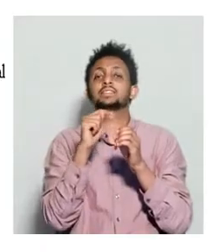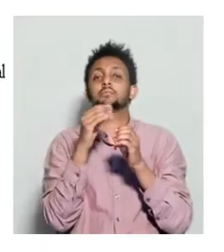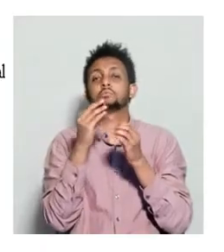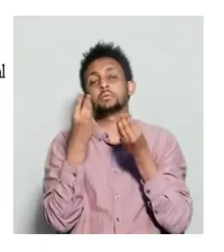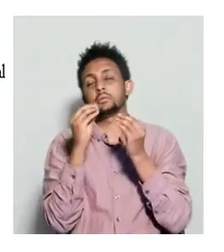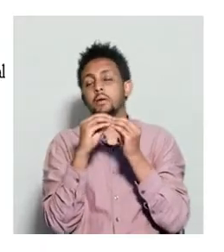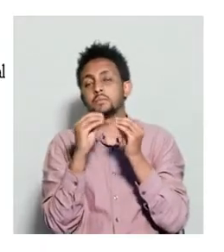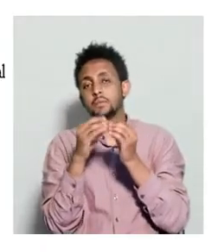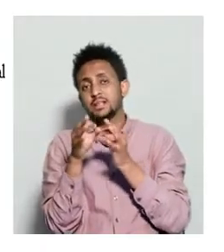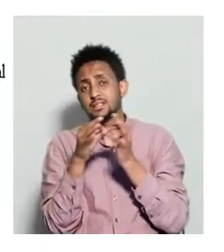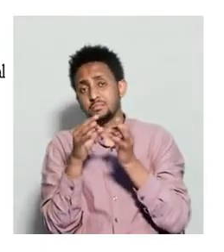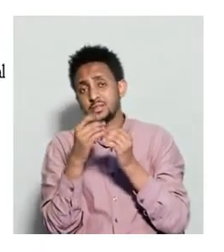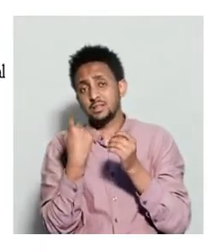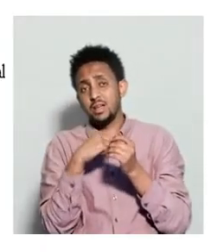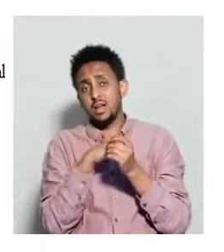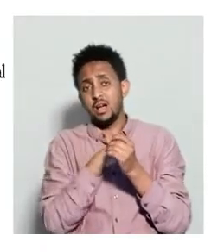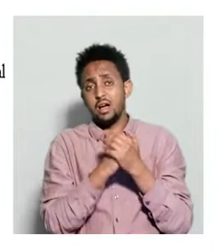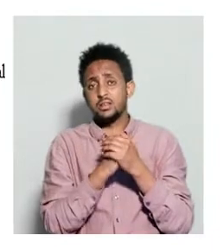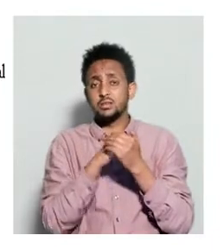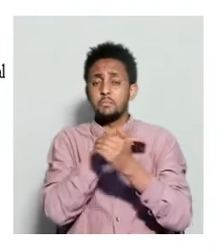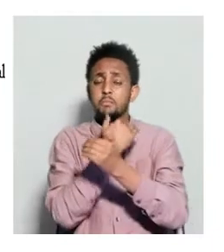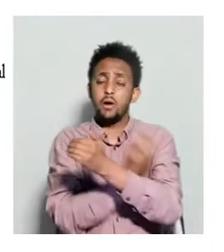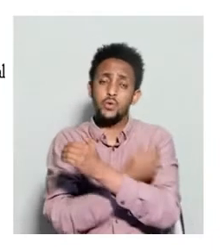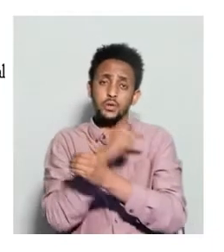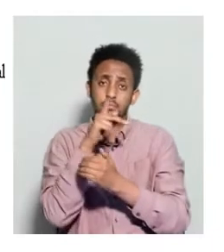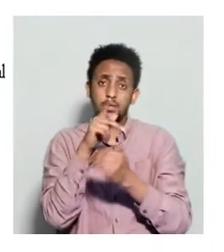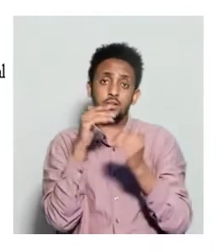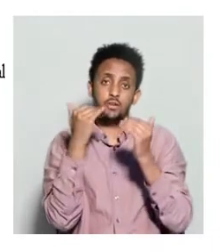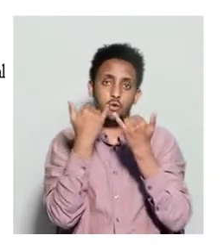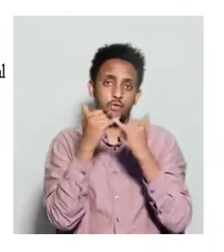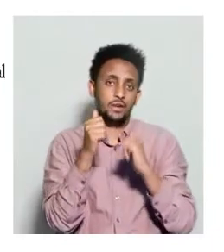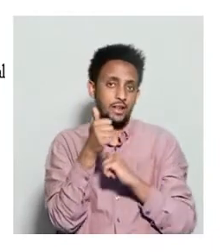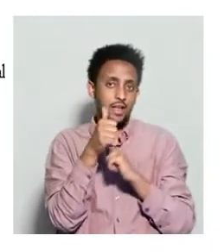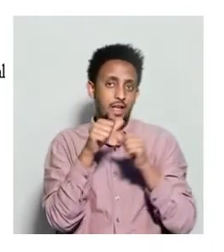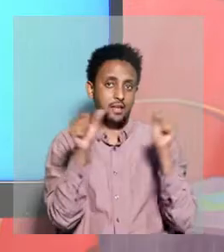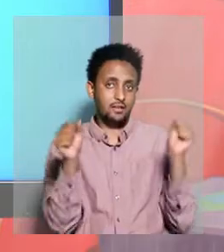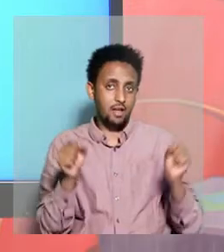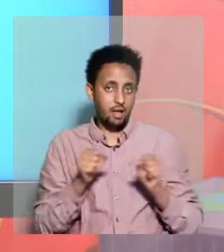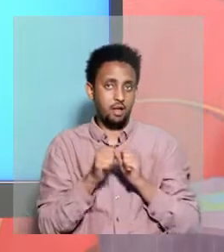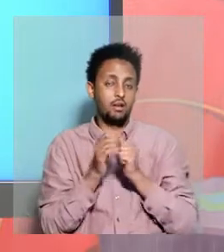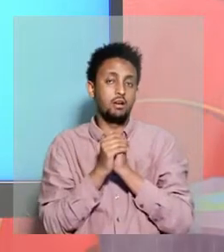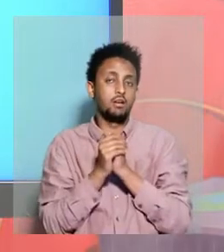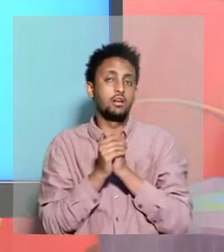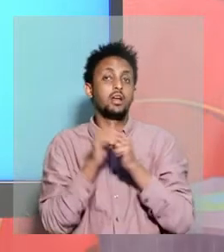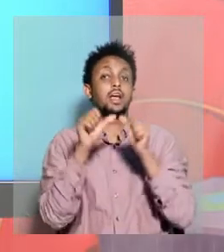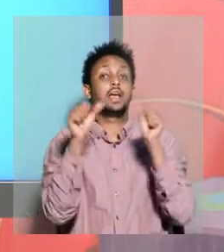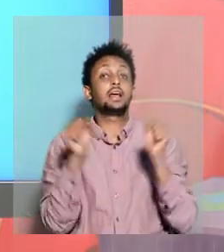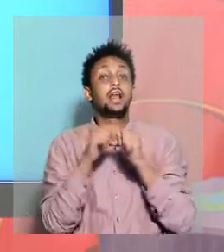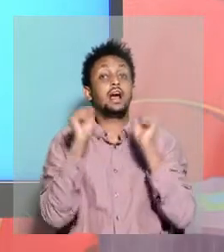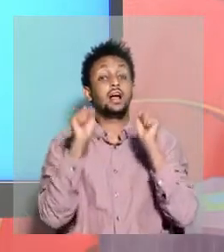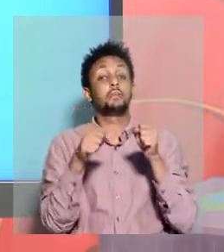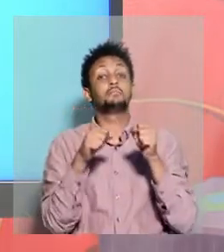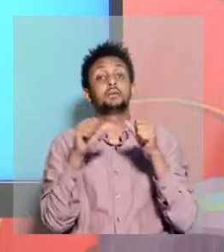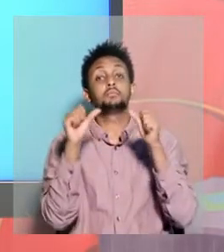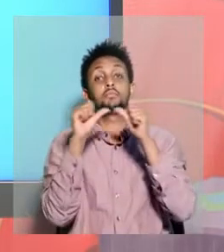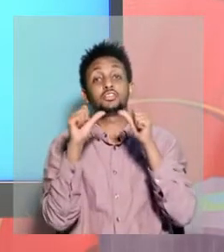be mathematically expressed as power P over area. And area can